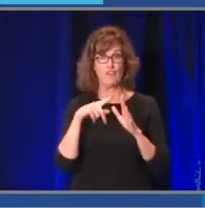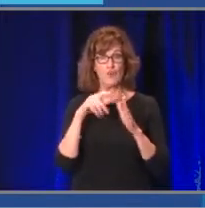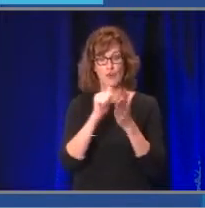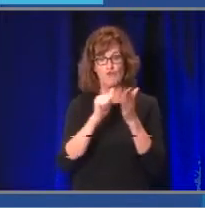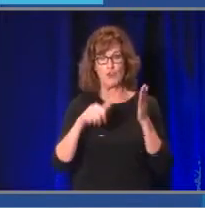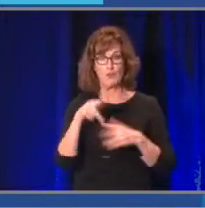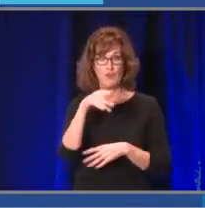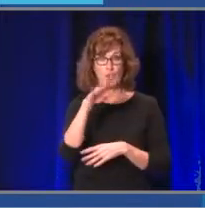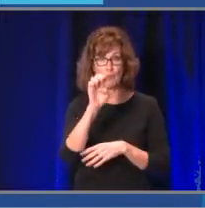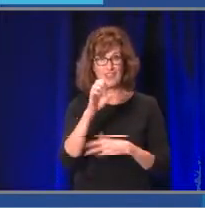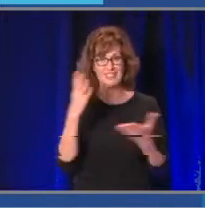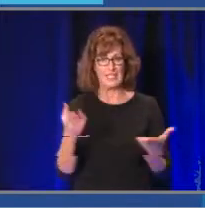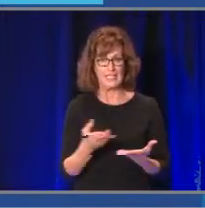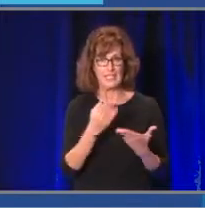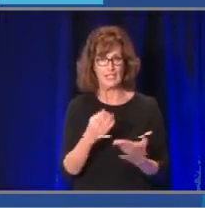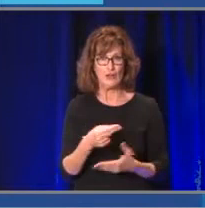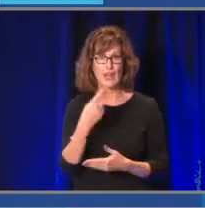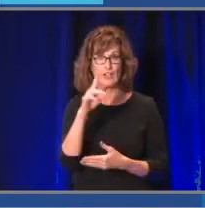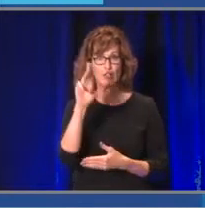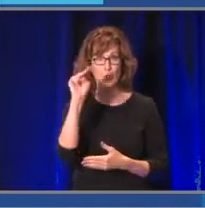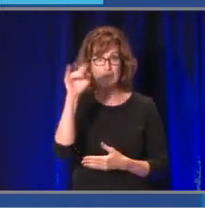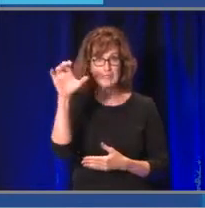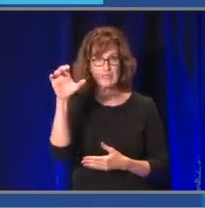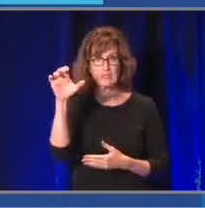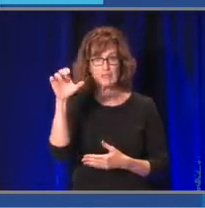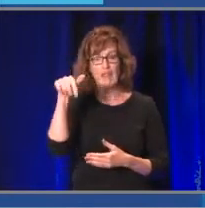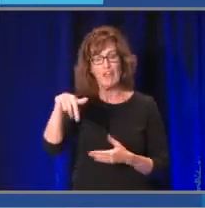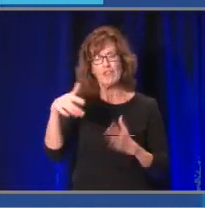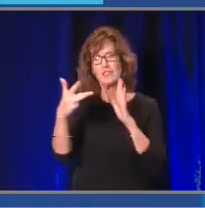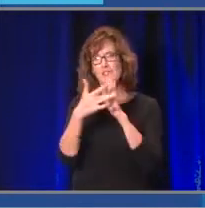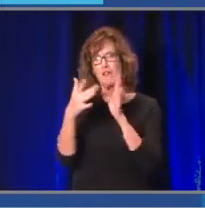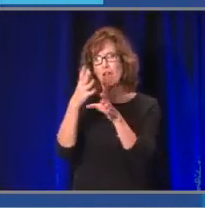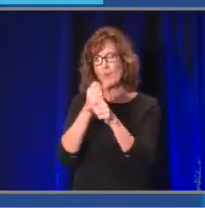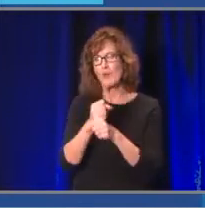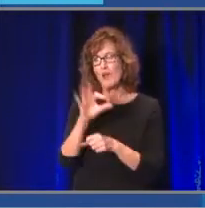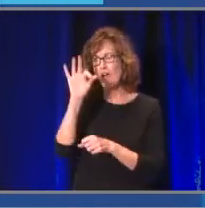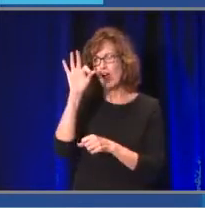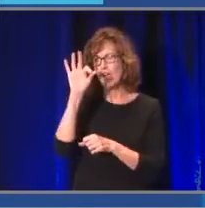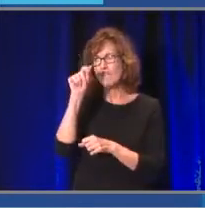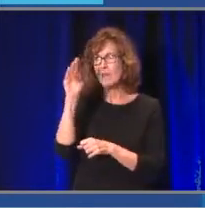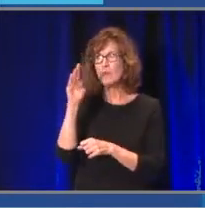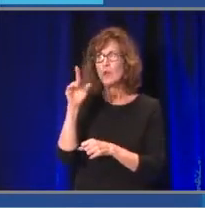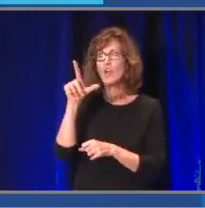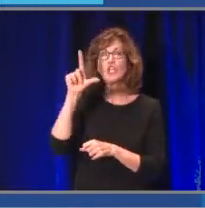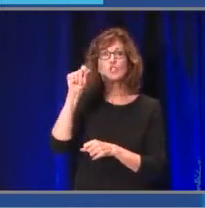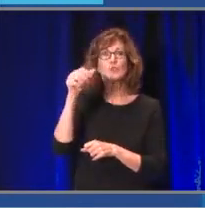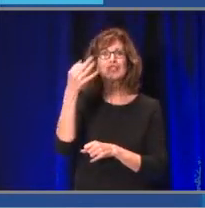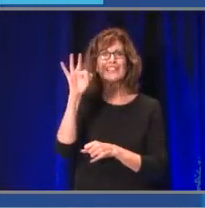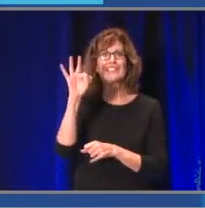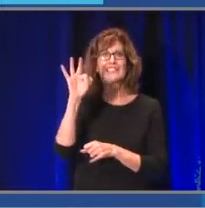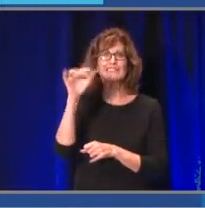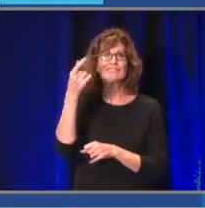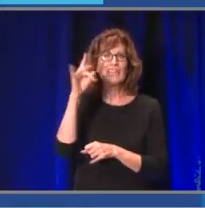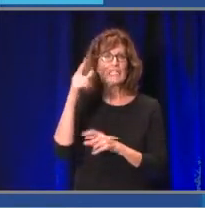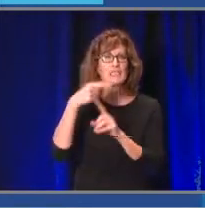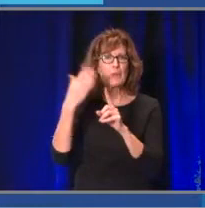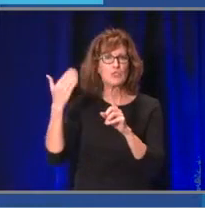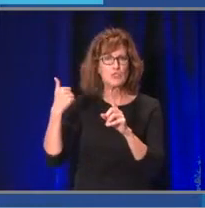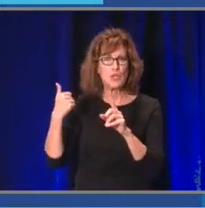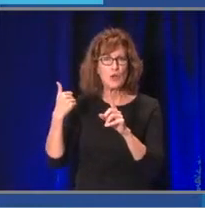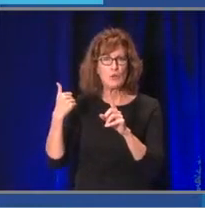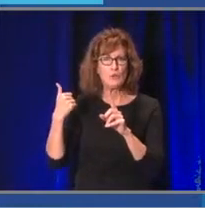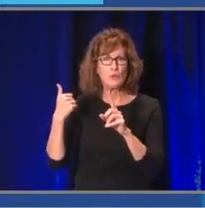prostatectomy. We acquired this technology in February of 2019, about 18 months ago. We were the first of only